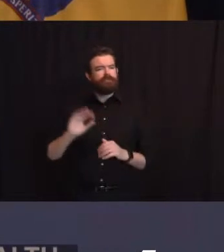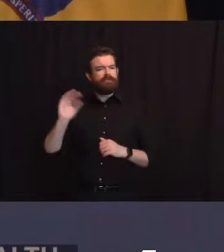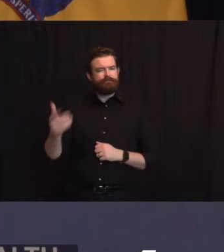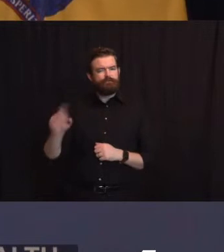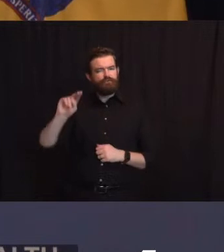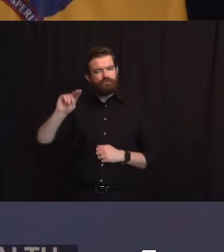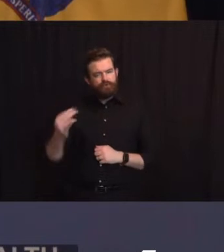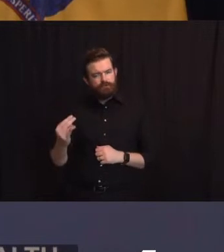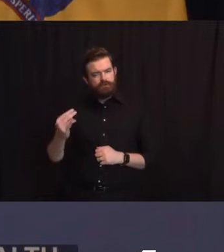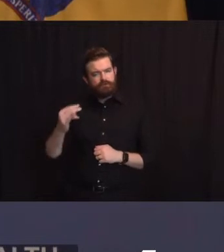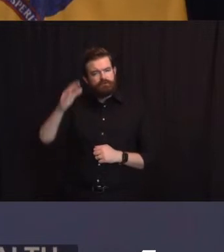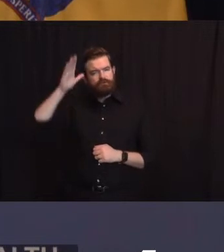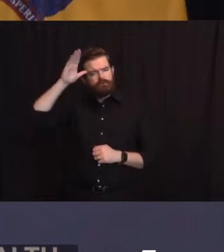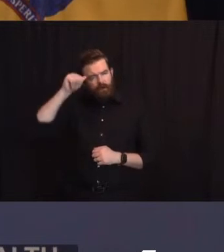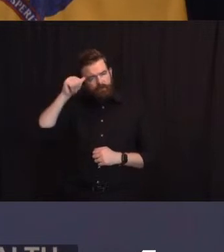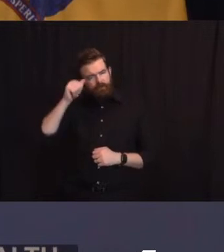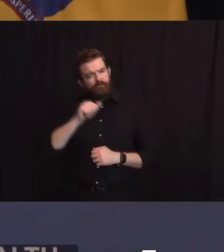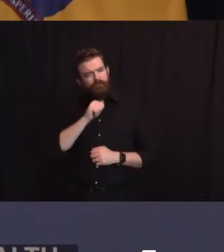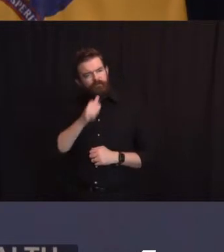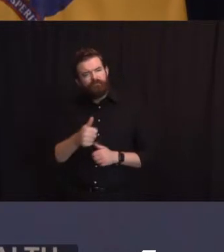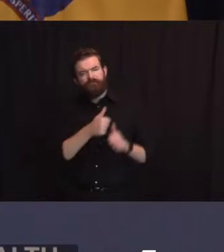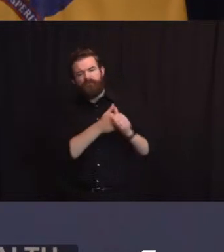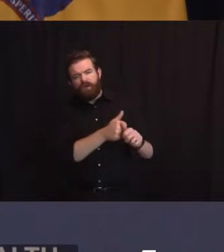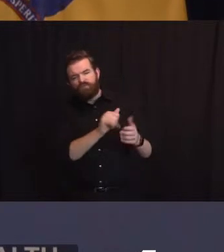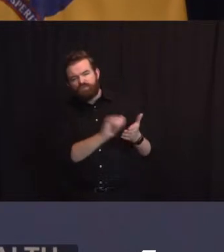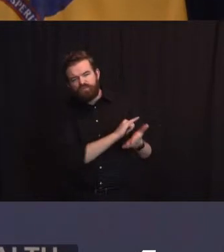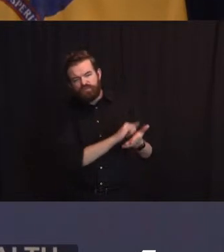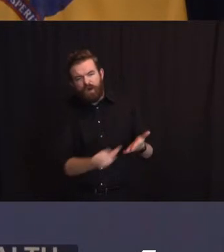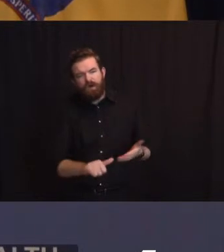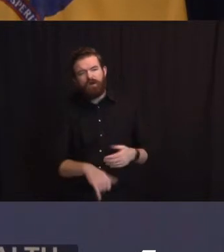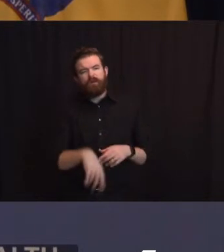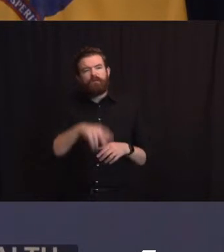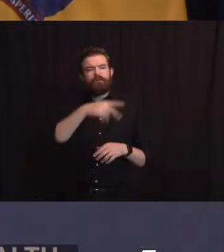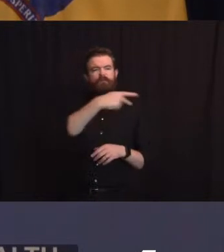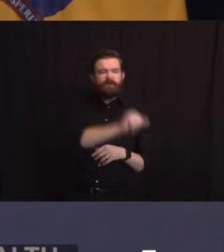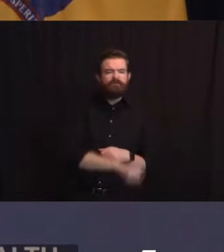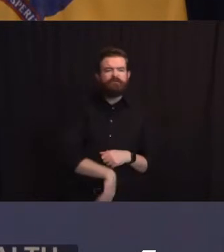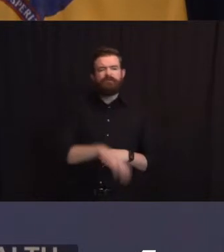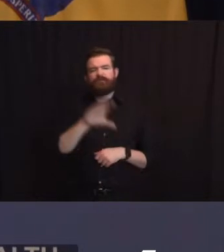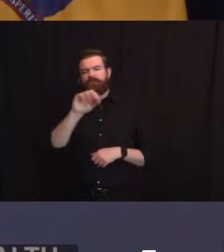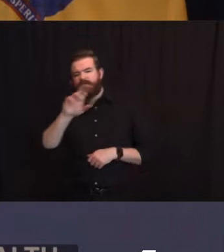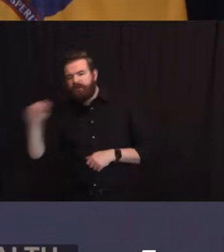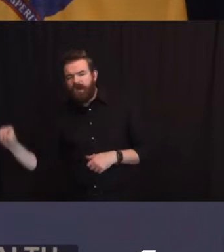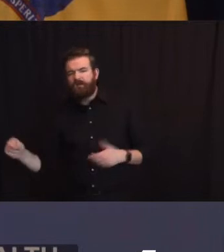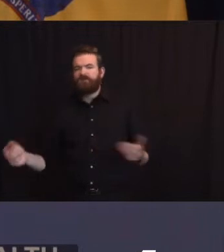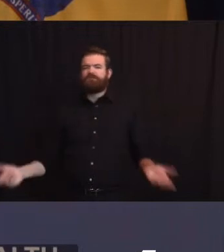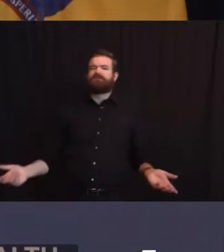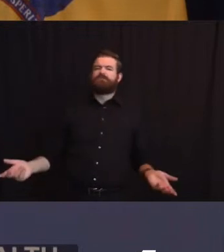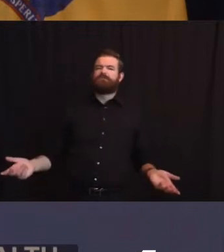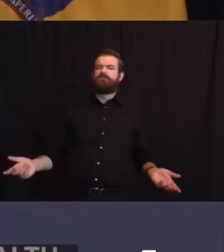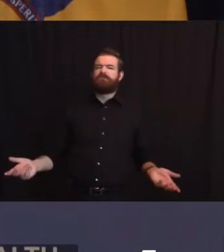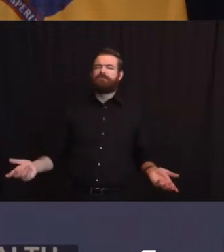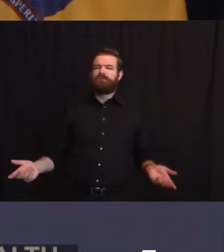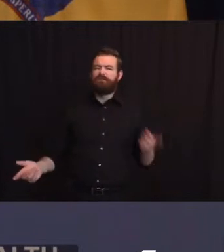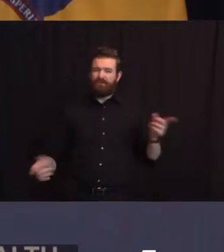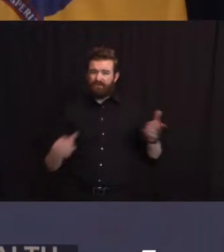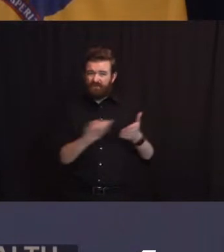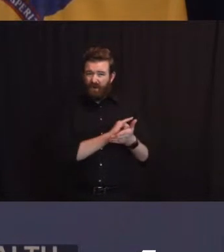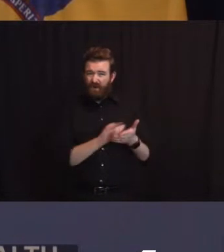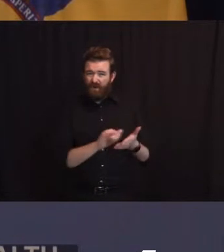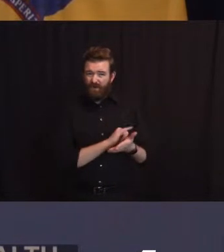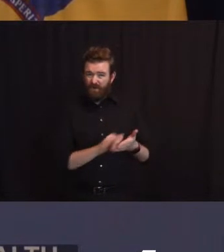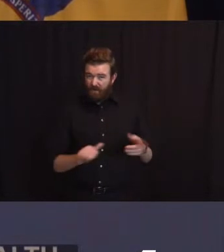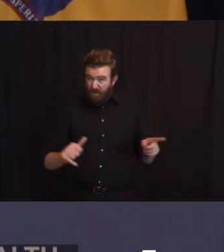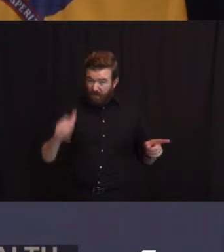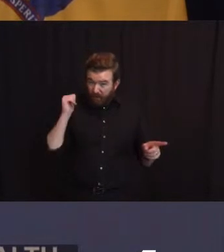keeping the mask mandates, but what the heck happened with working with New York and Connecticut? Are they just not talking to you guys? Isn't there a concern people will